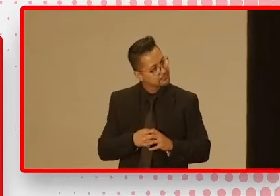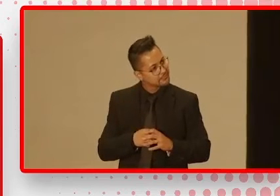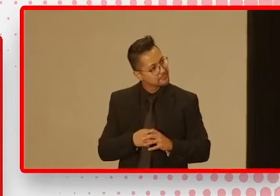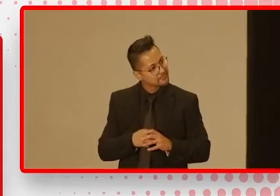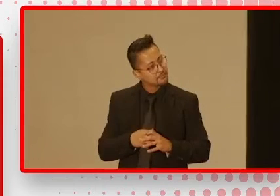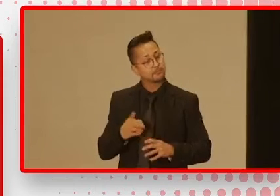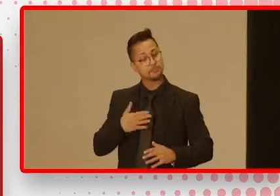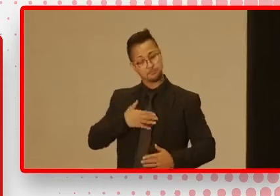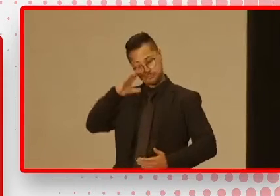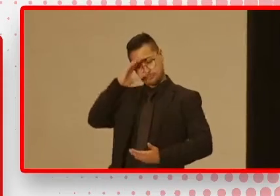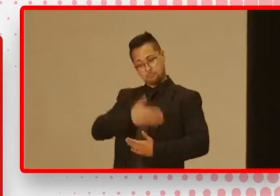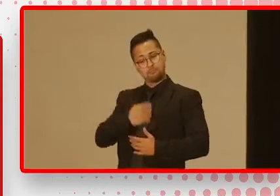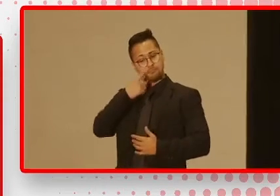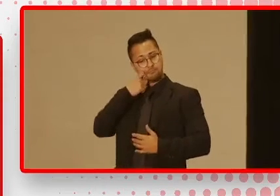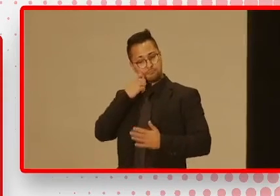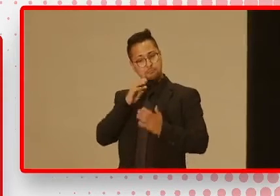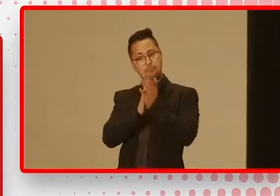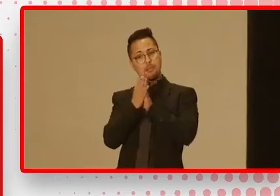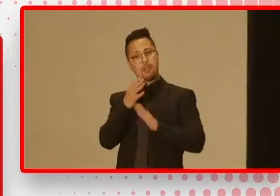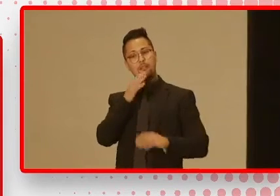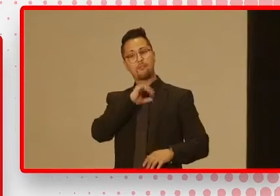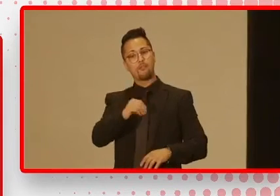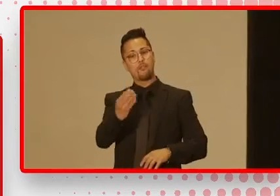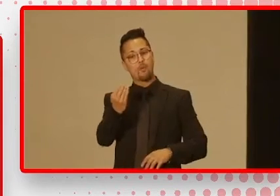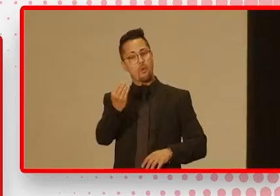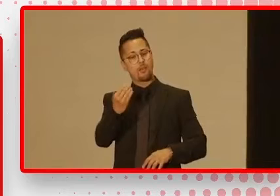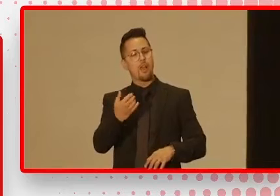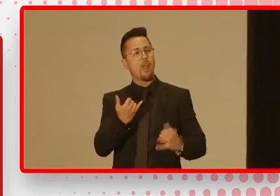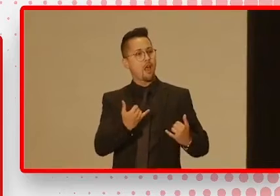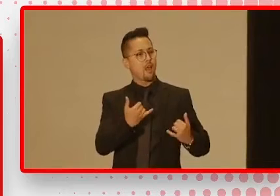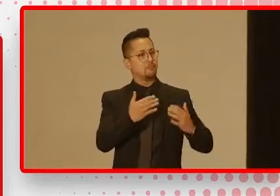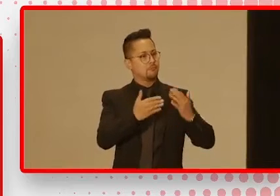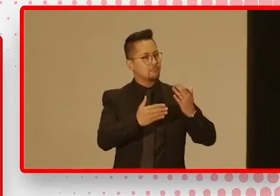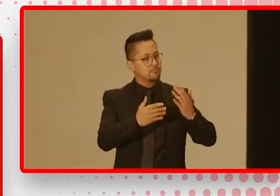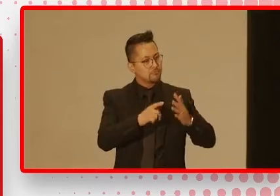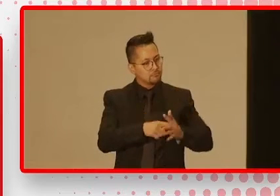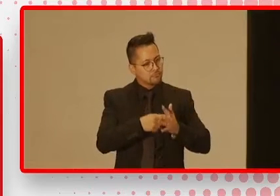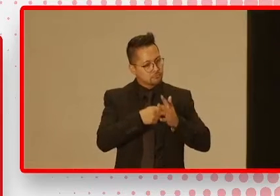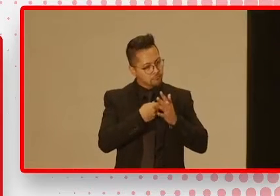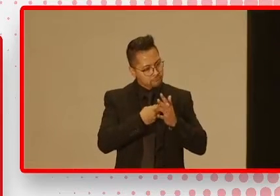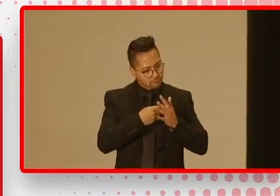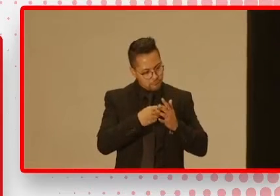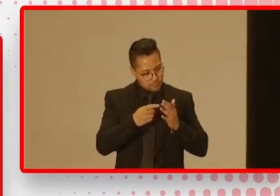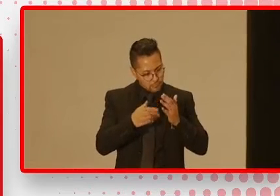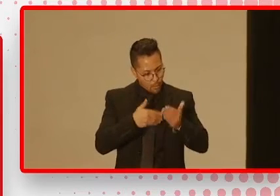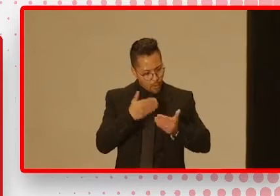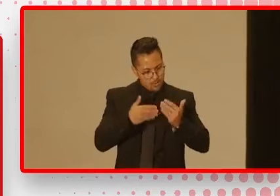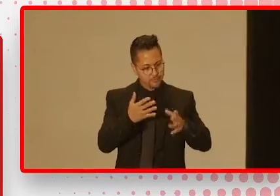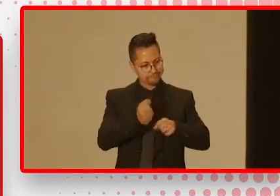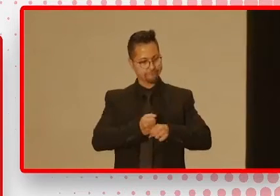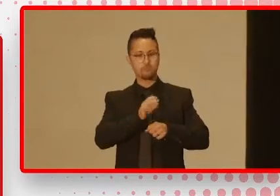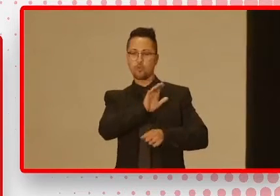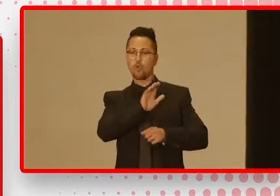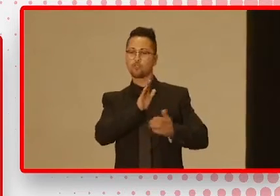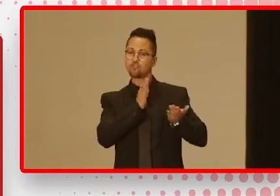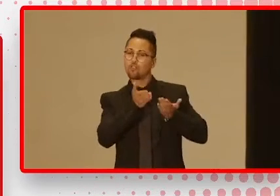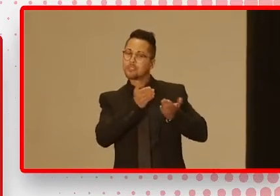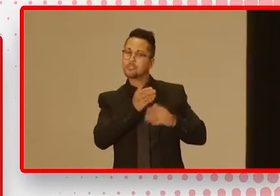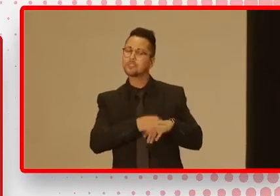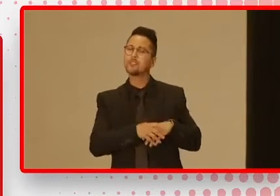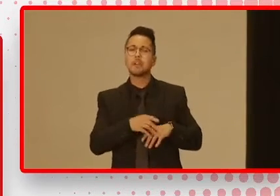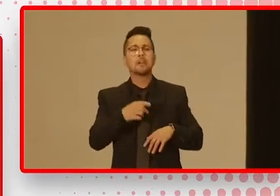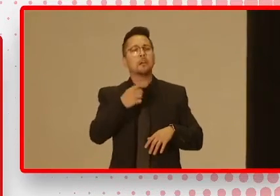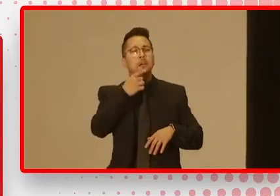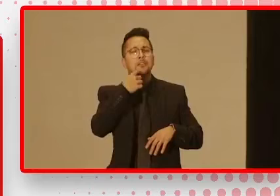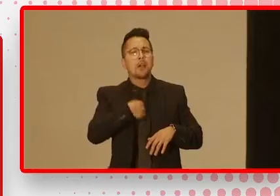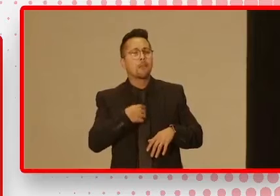My son just turned 14, and we are in that process now of getting those services. Can you tell me what it would look